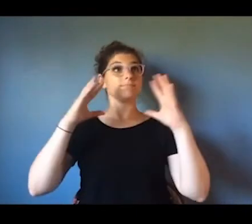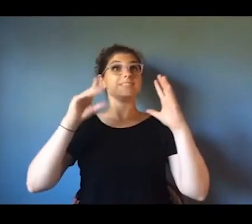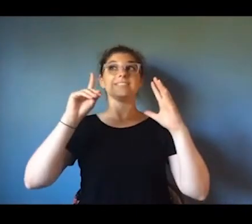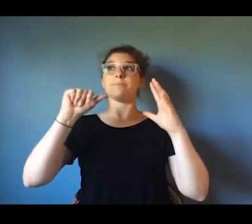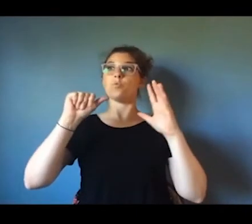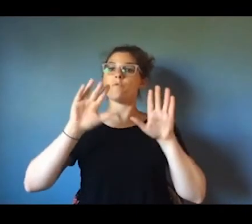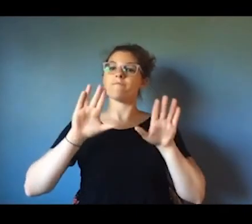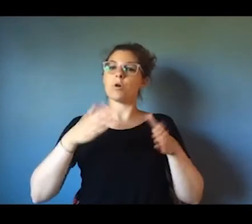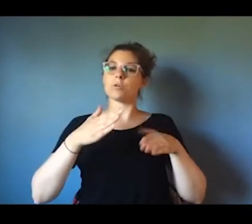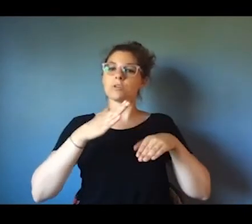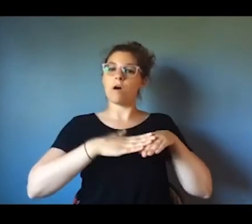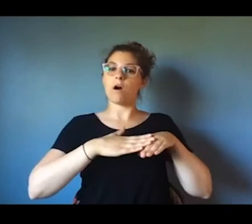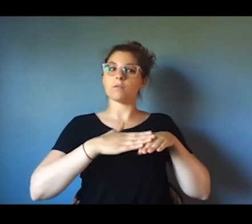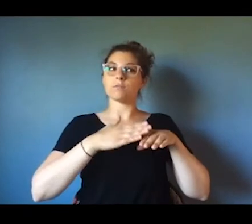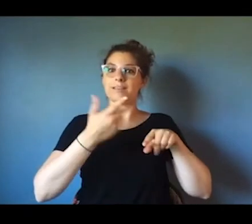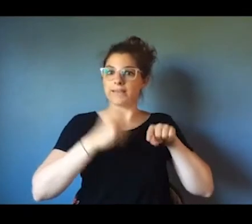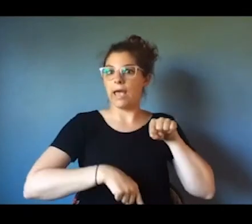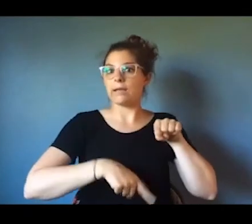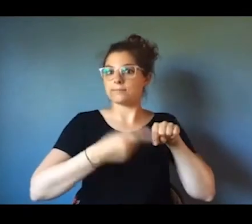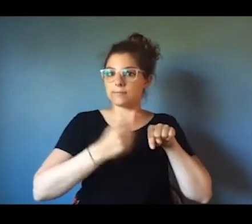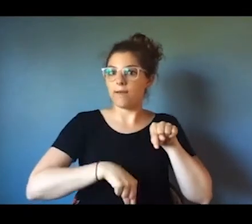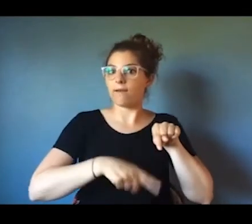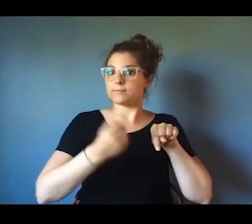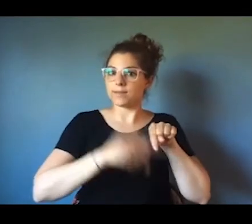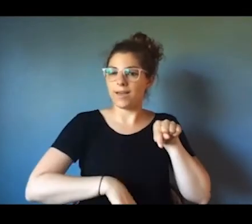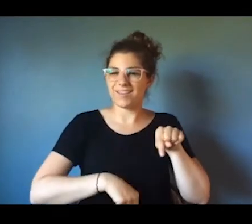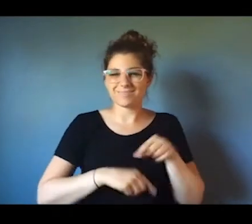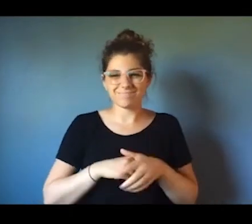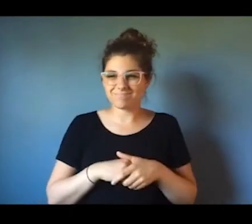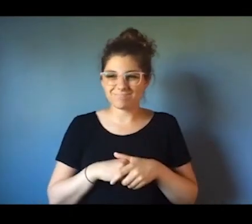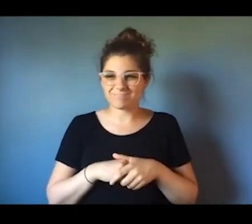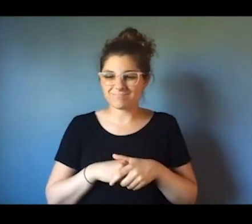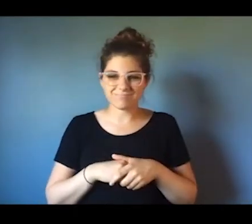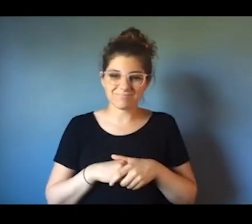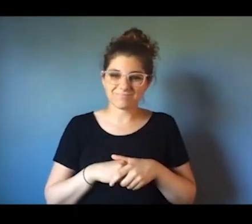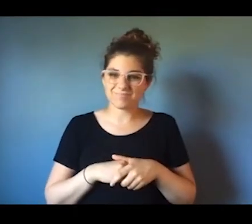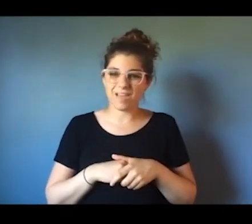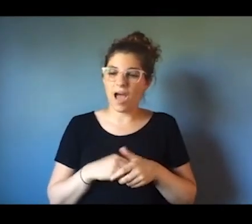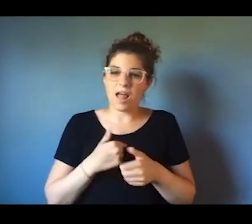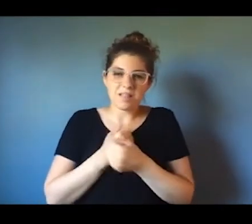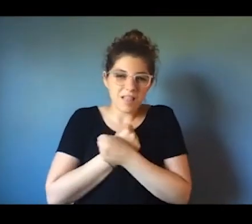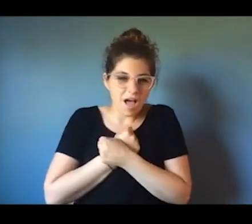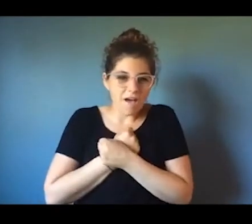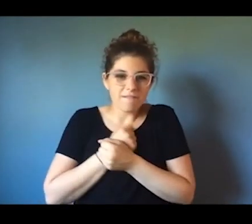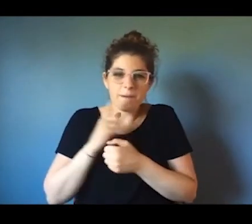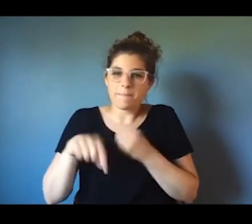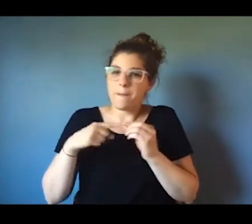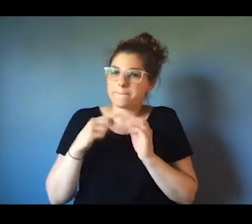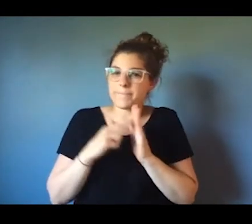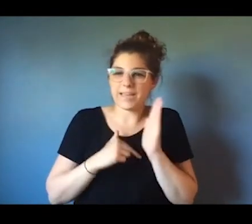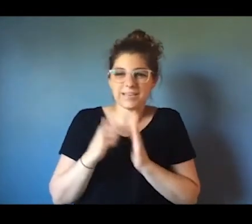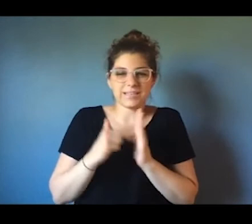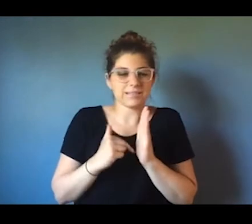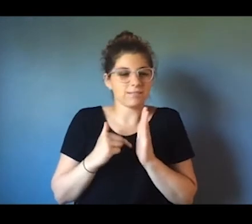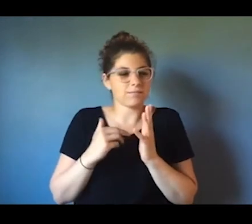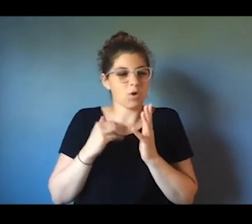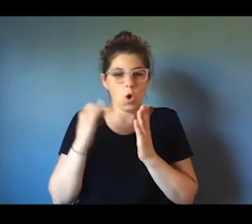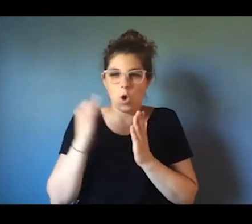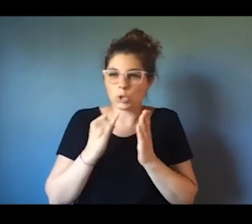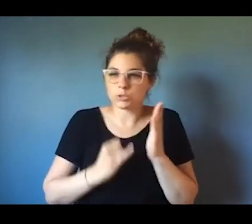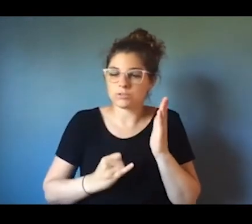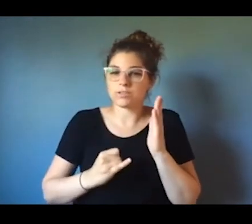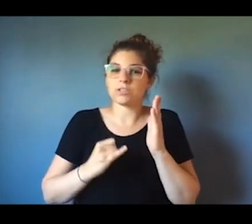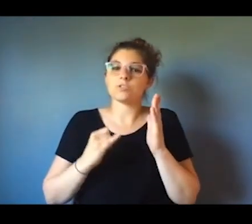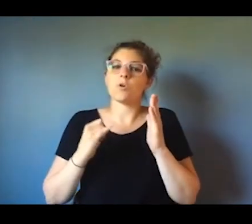think about disability, we're focusing on the thing or things that we can't do. You know, One of the things that I love the most about